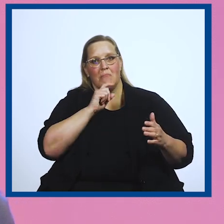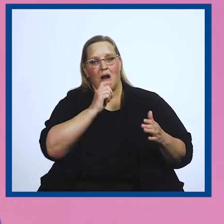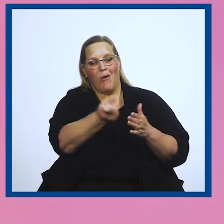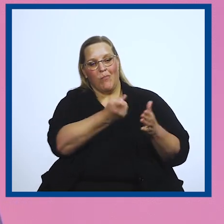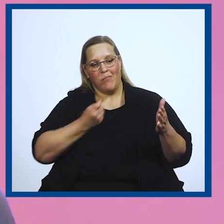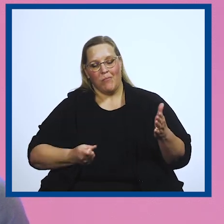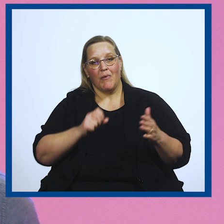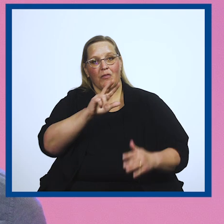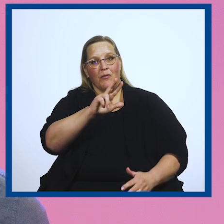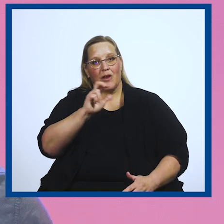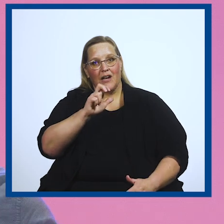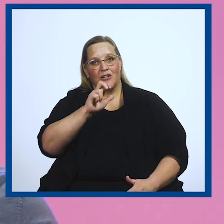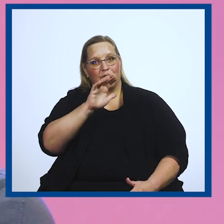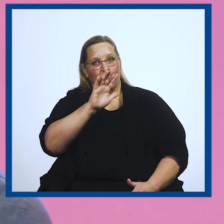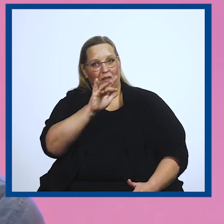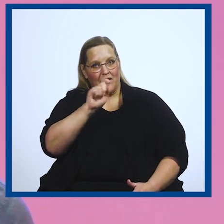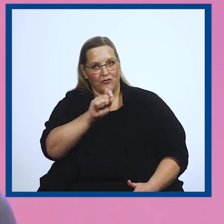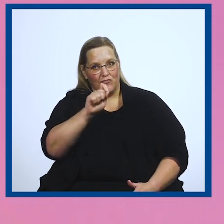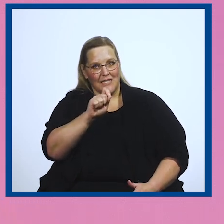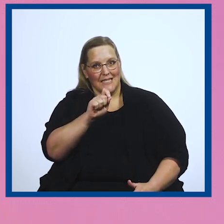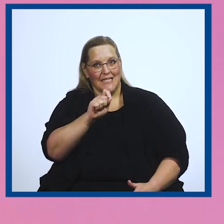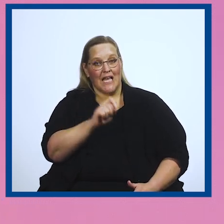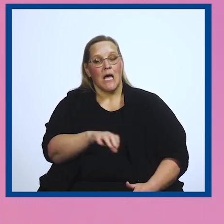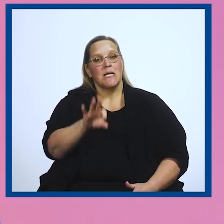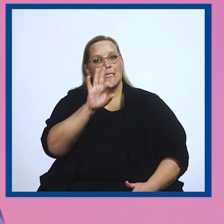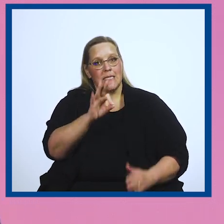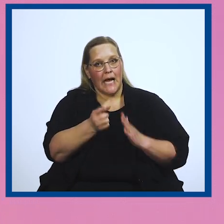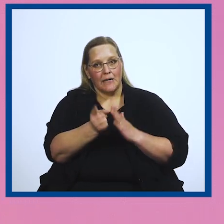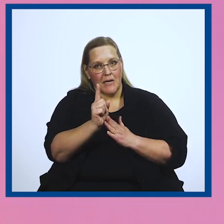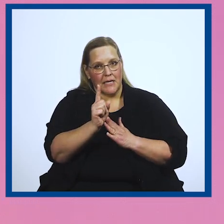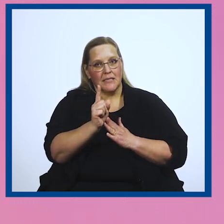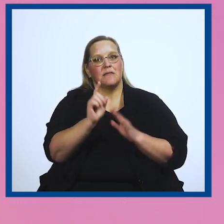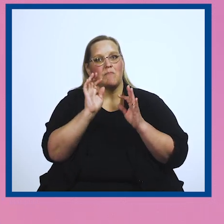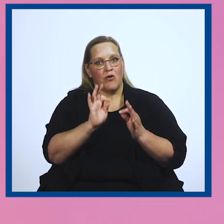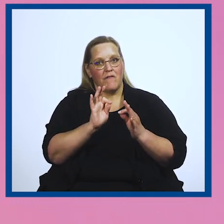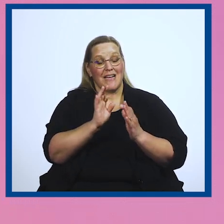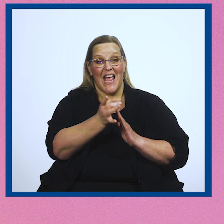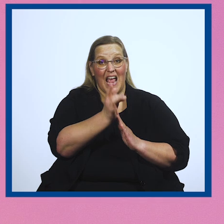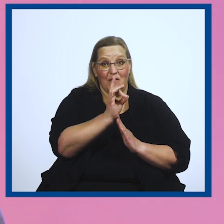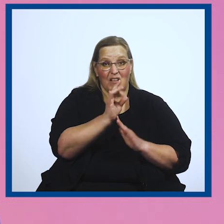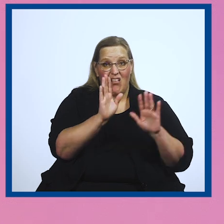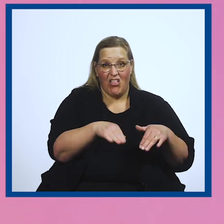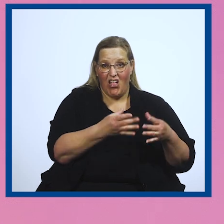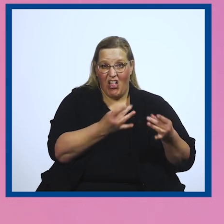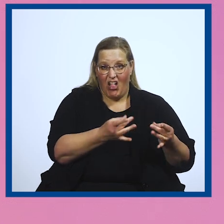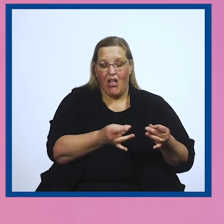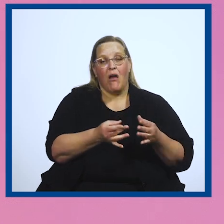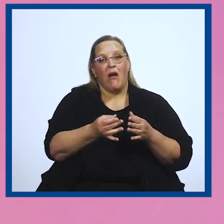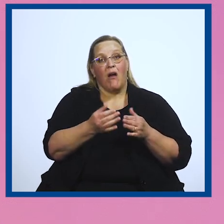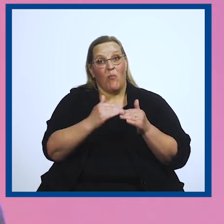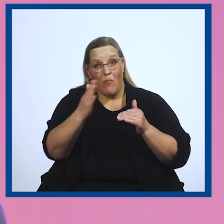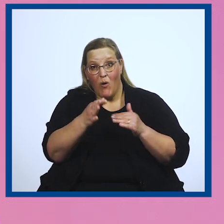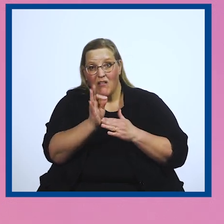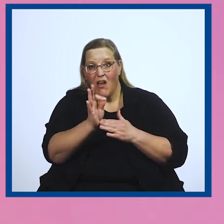it in there for 9 minutes, not 8. That's too gooey. 10 or 11, that is from Satan. 9 minutes, my friend. When